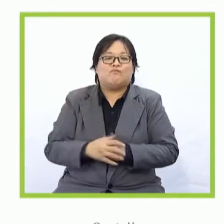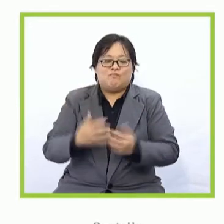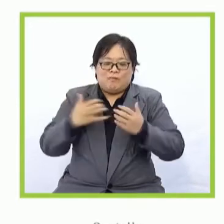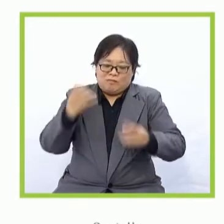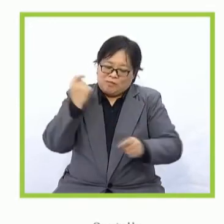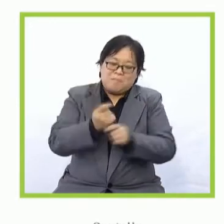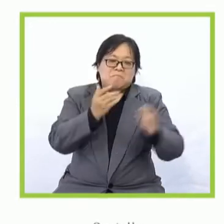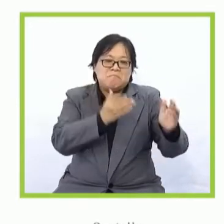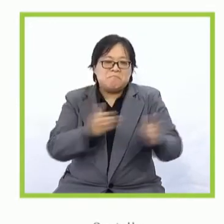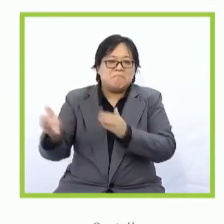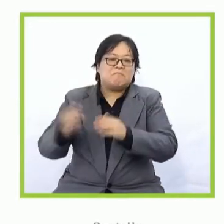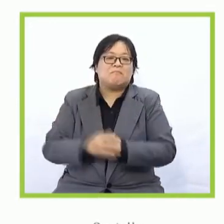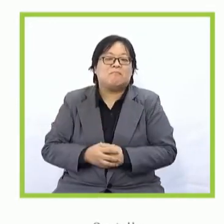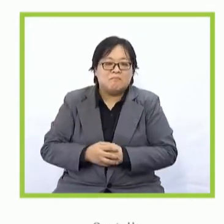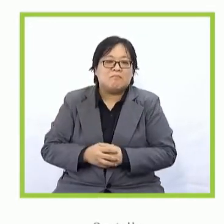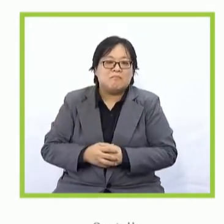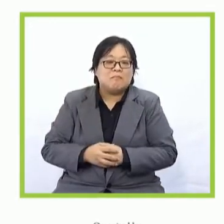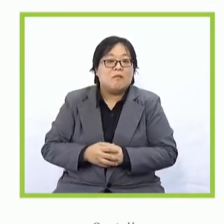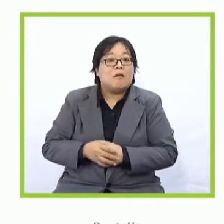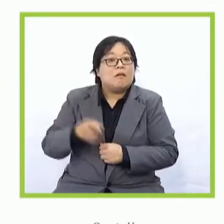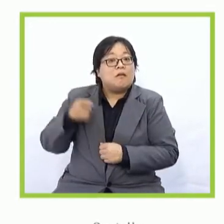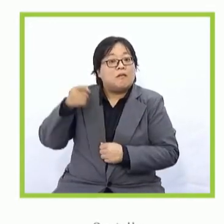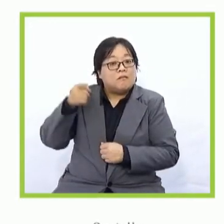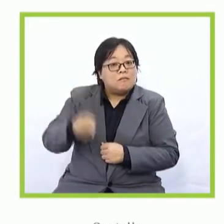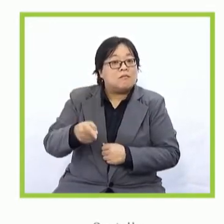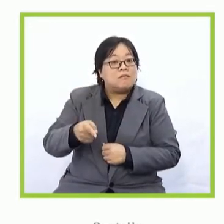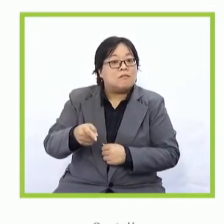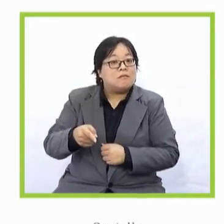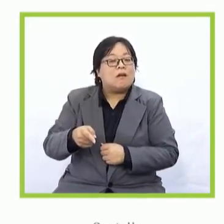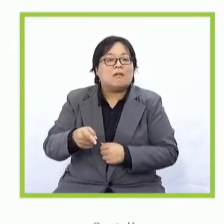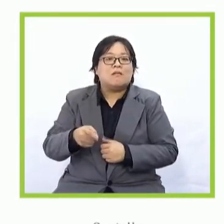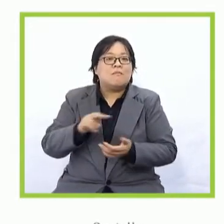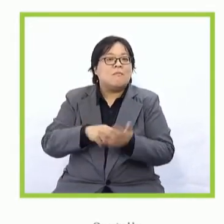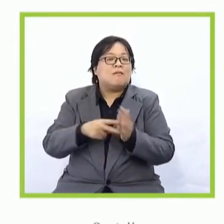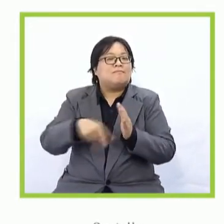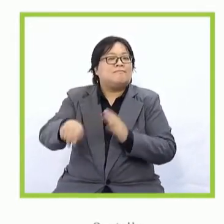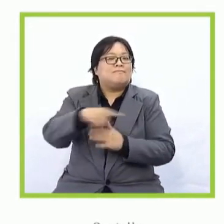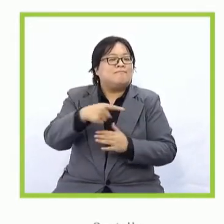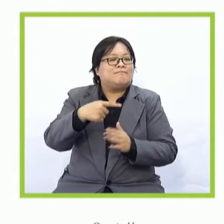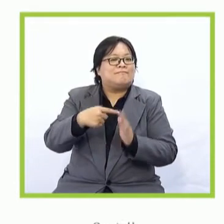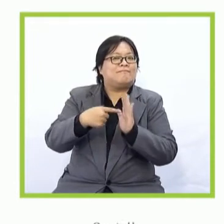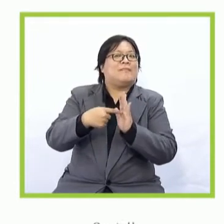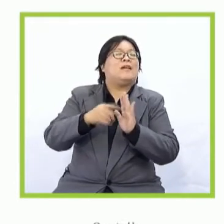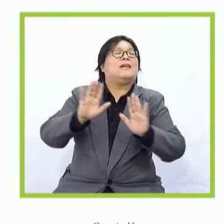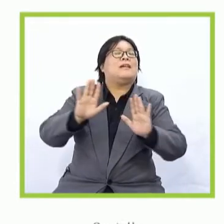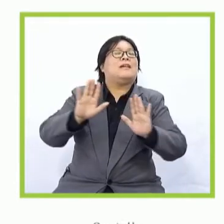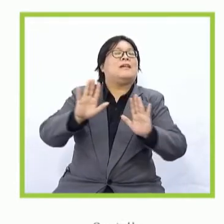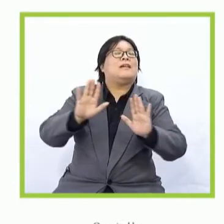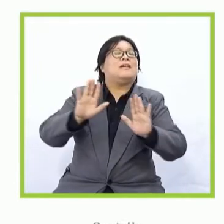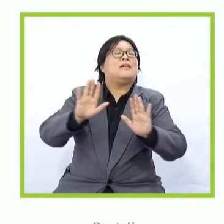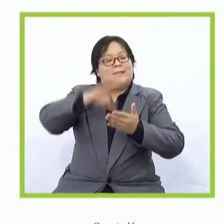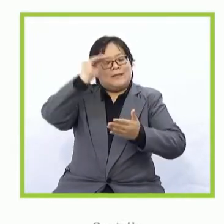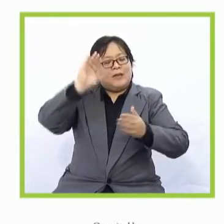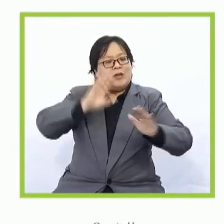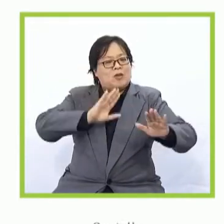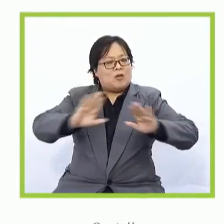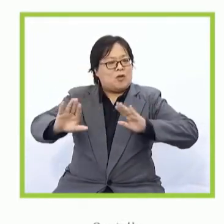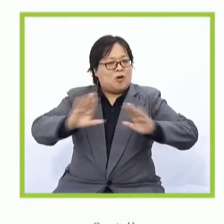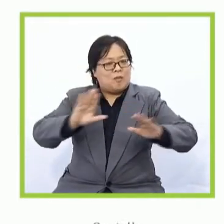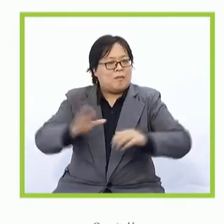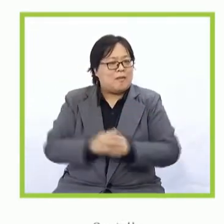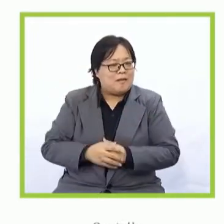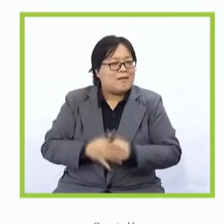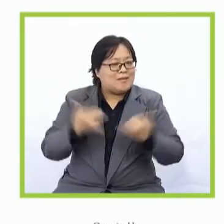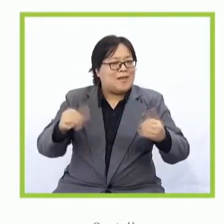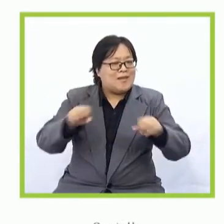organized. So in other words, that is what ultimately led to the compromise, to this system that we now see